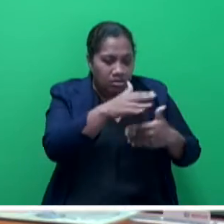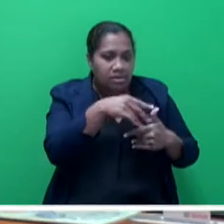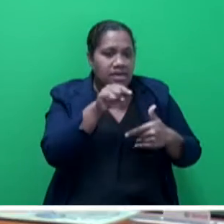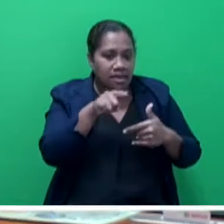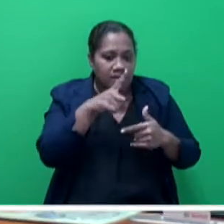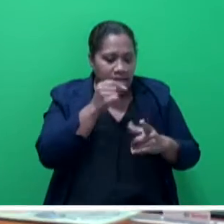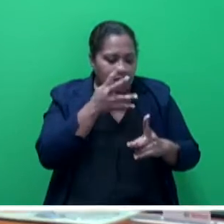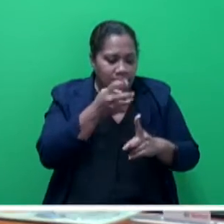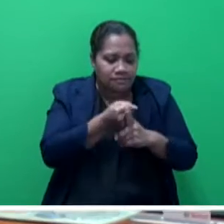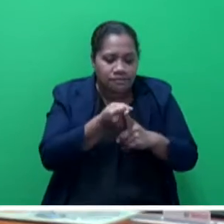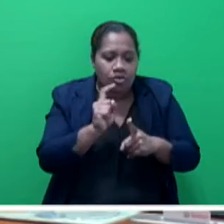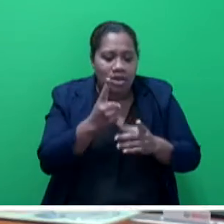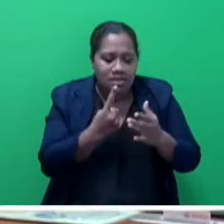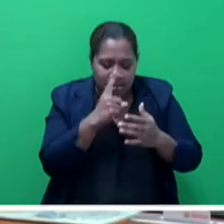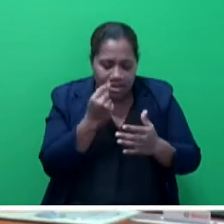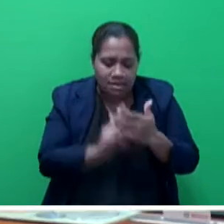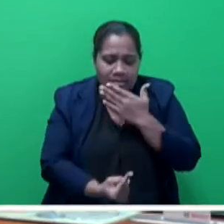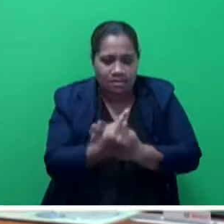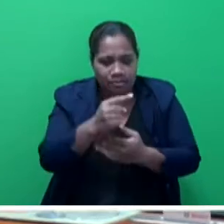nation.